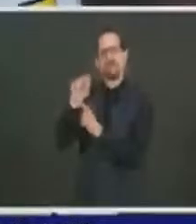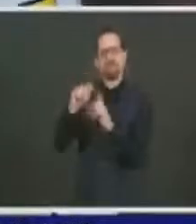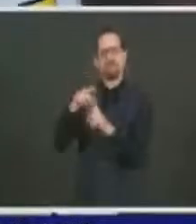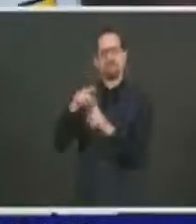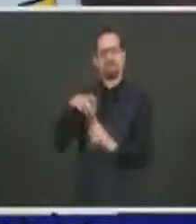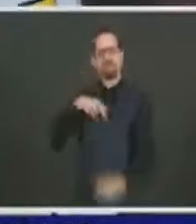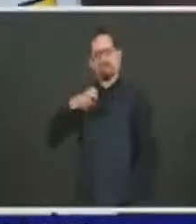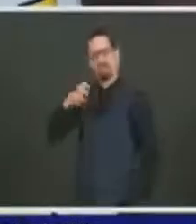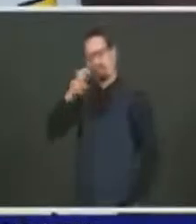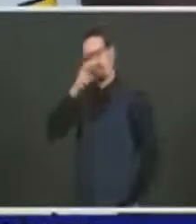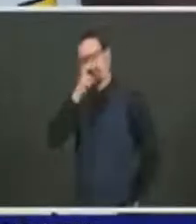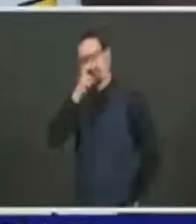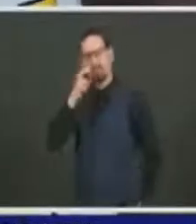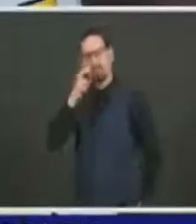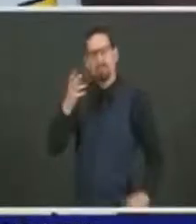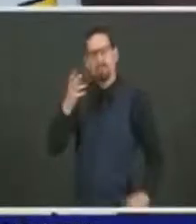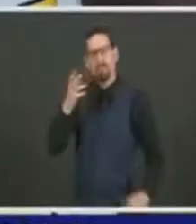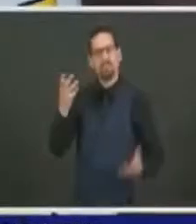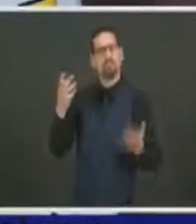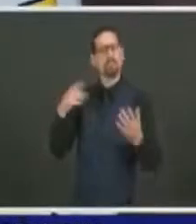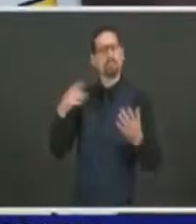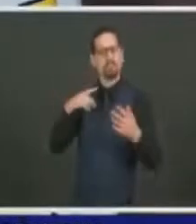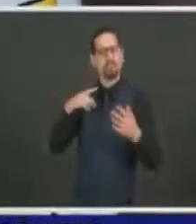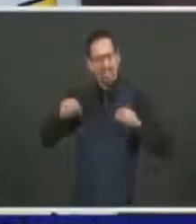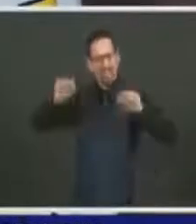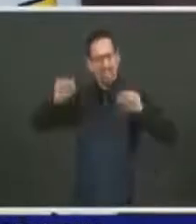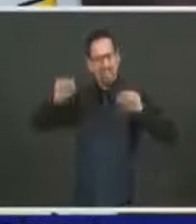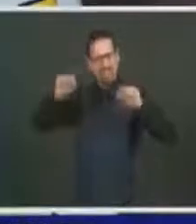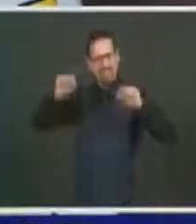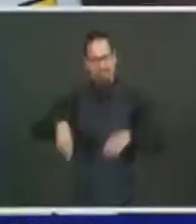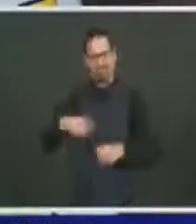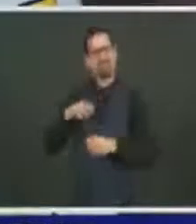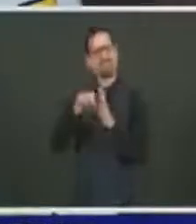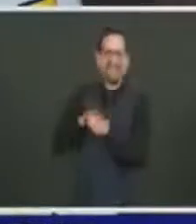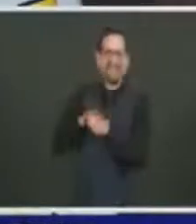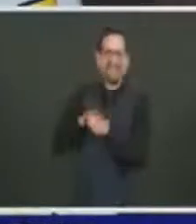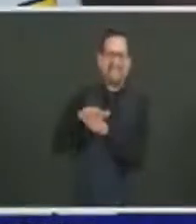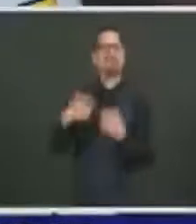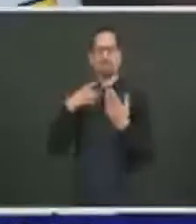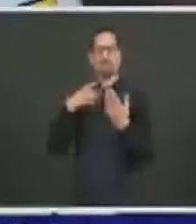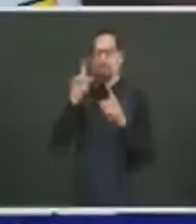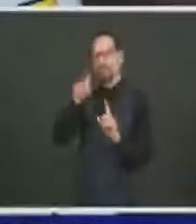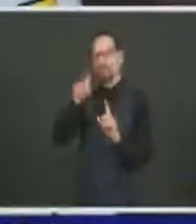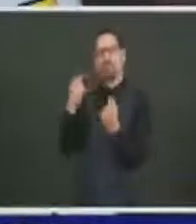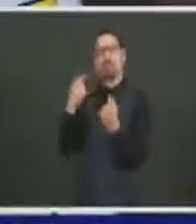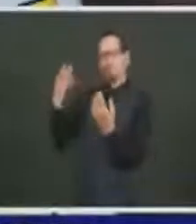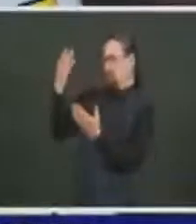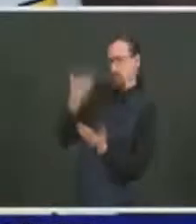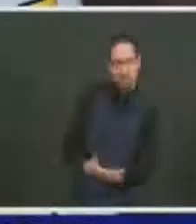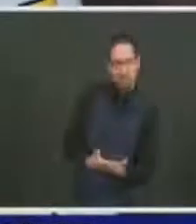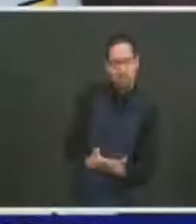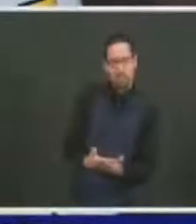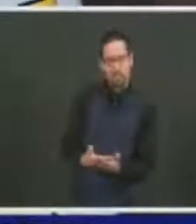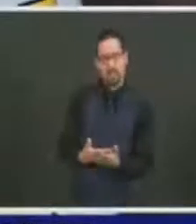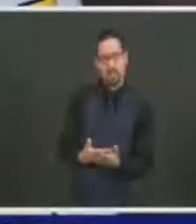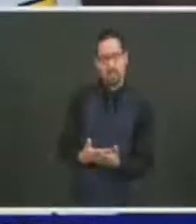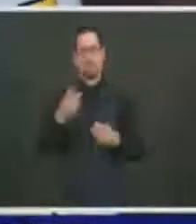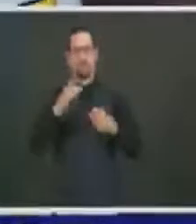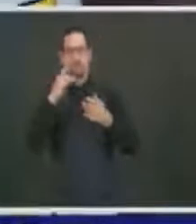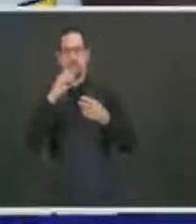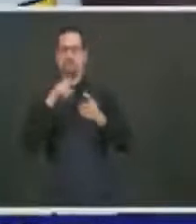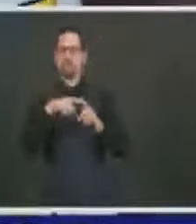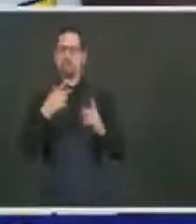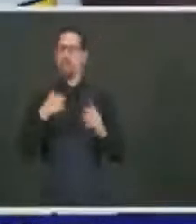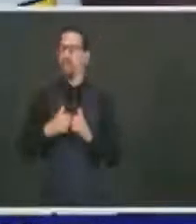to screen folks who come here for vacation? How do we increase our enforcement